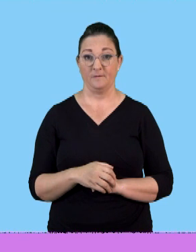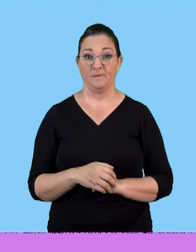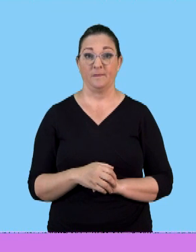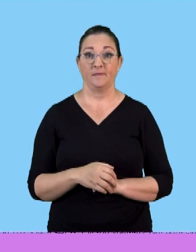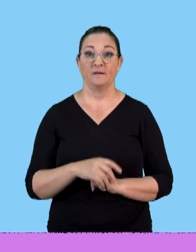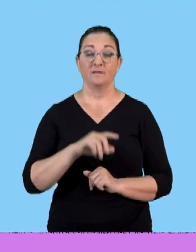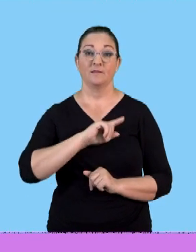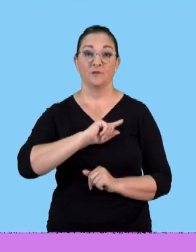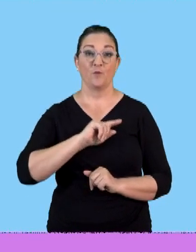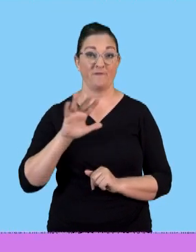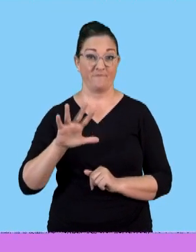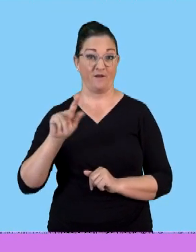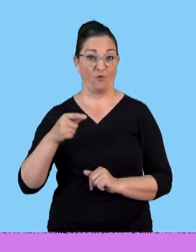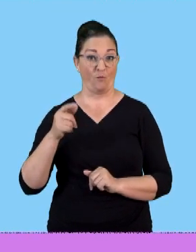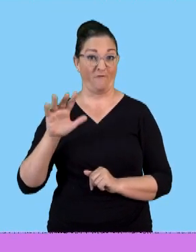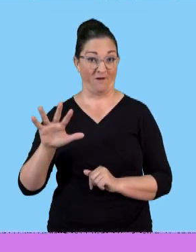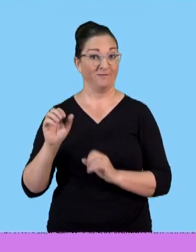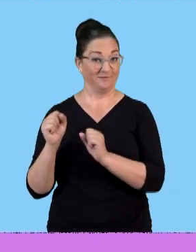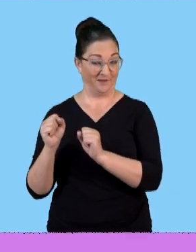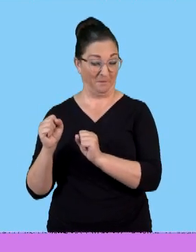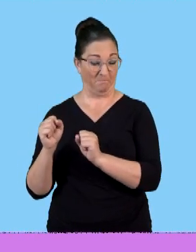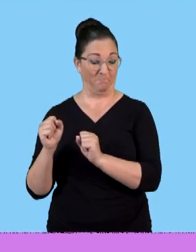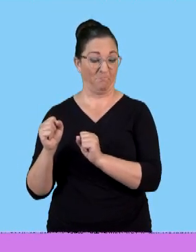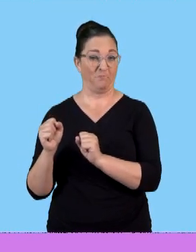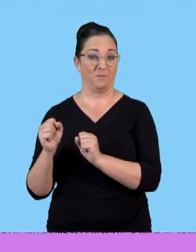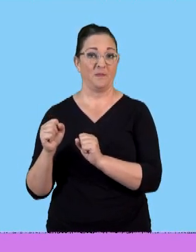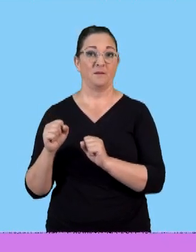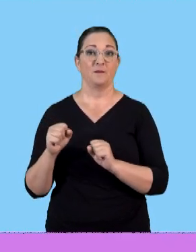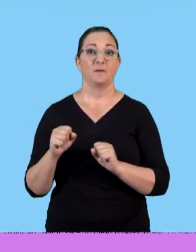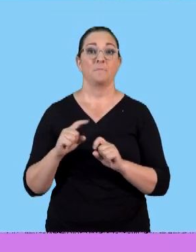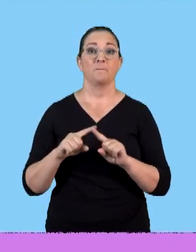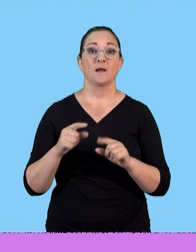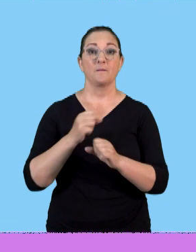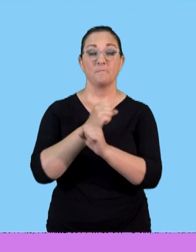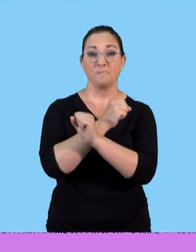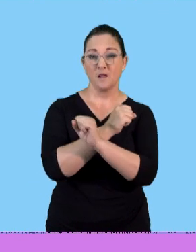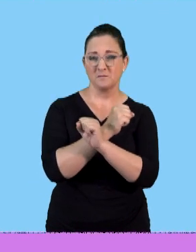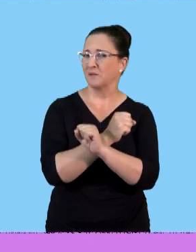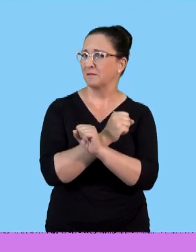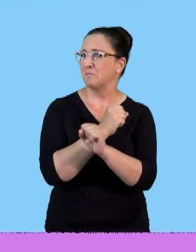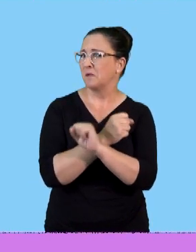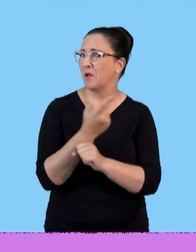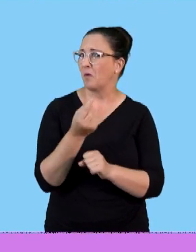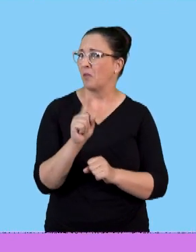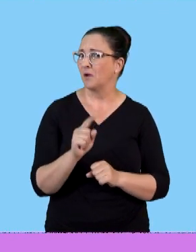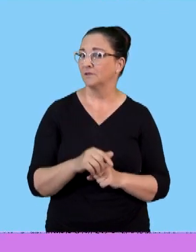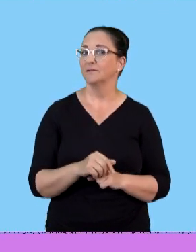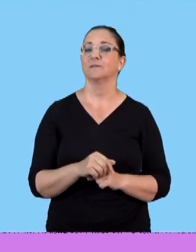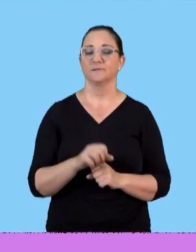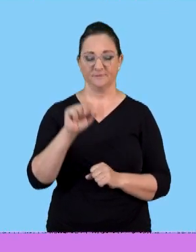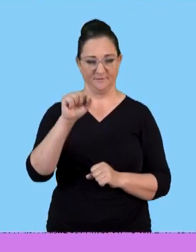So I will keep my 5,5 centimeters, and I will multiply. Tell me, what will I multiply